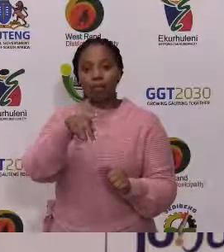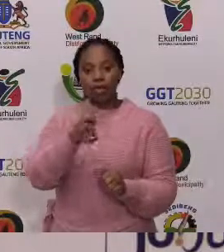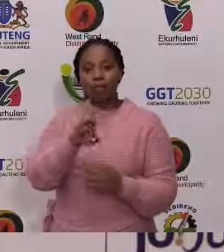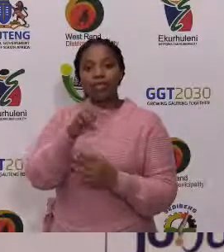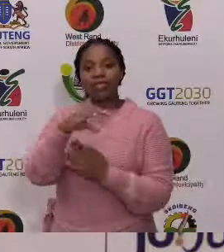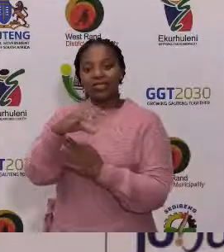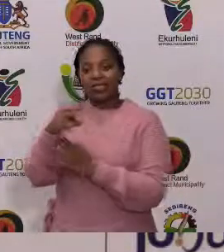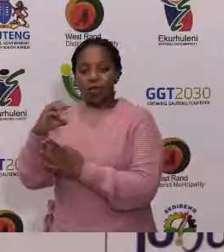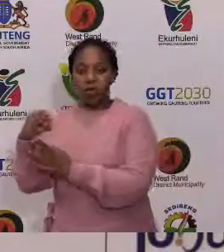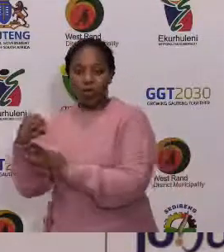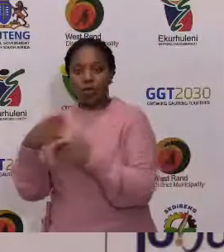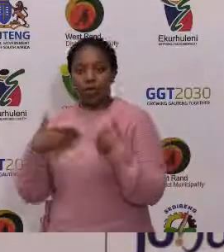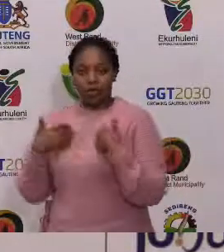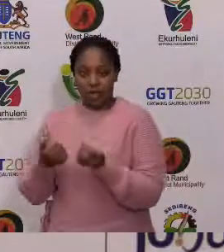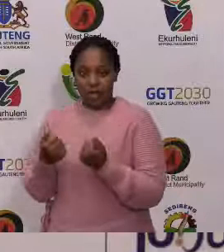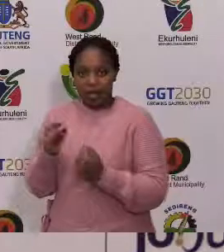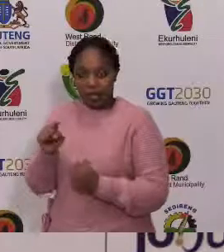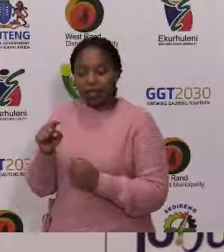she's responsible for